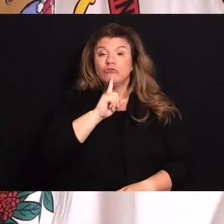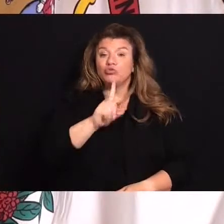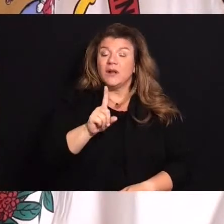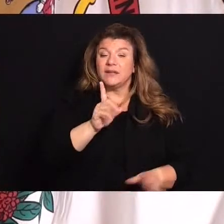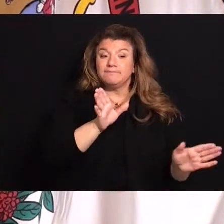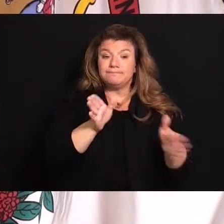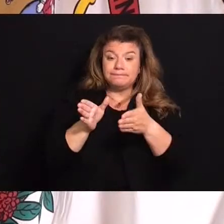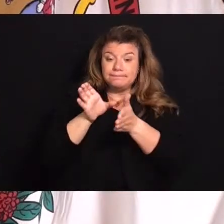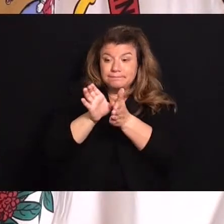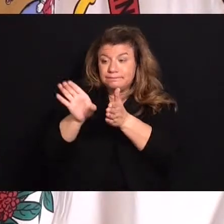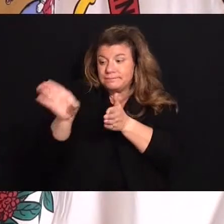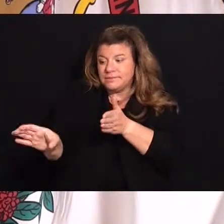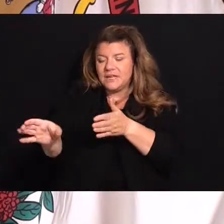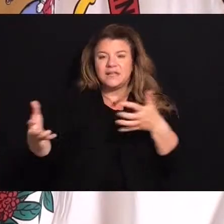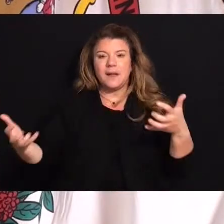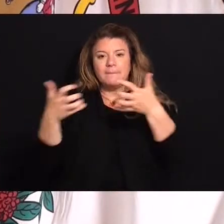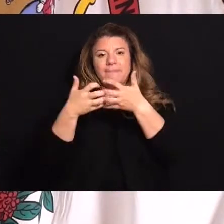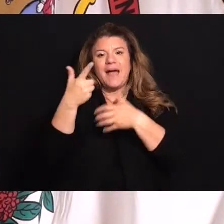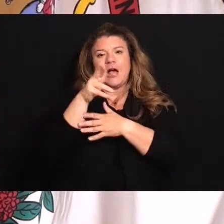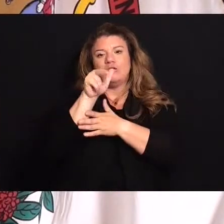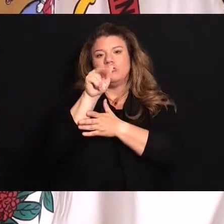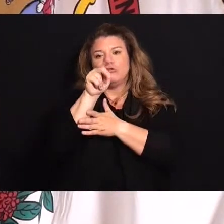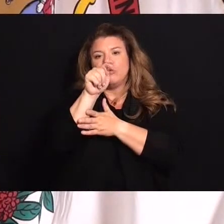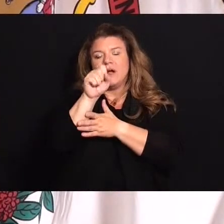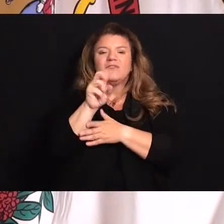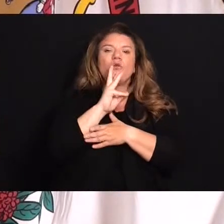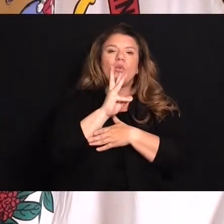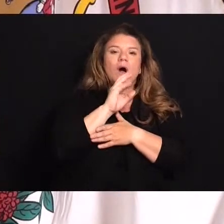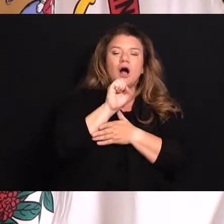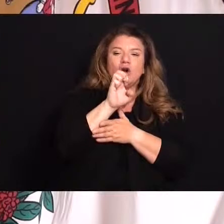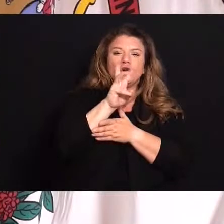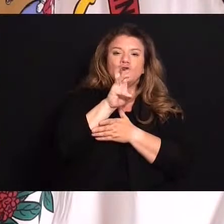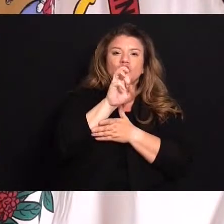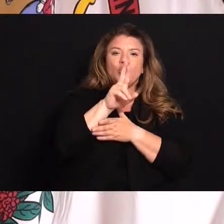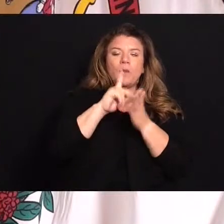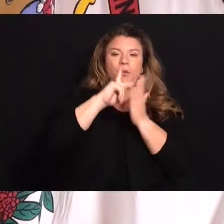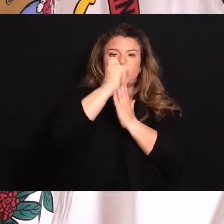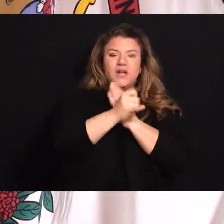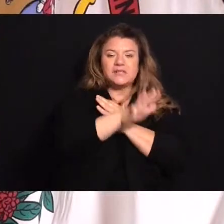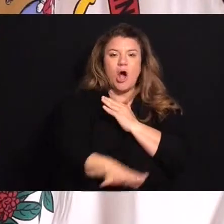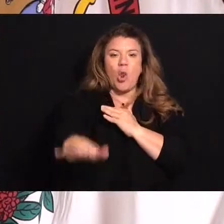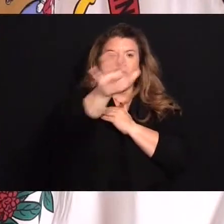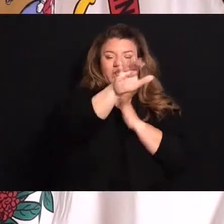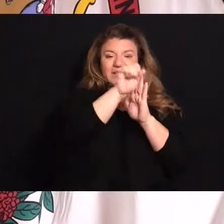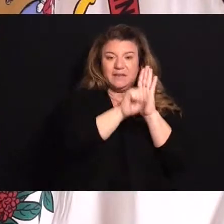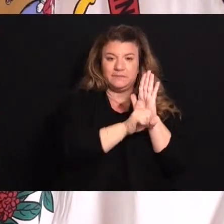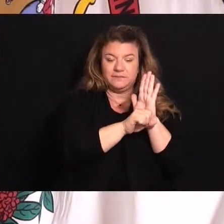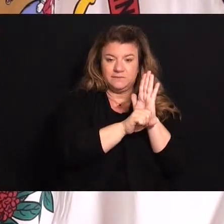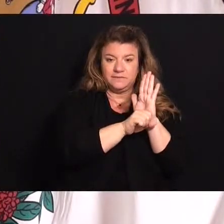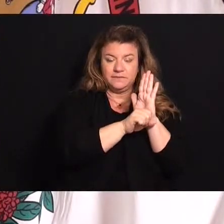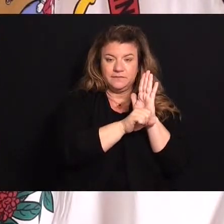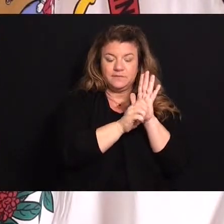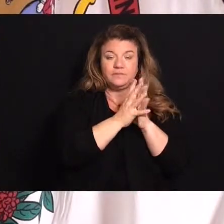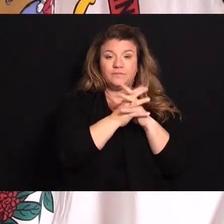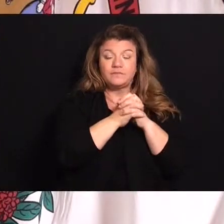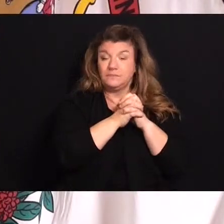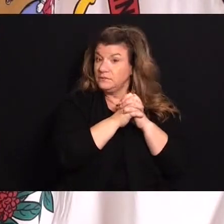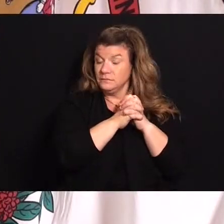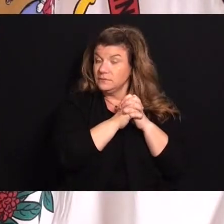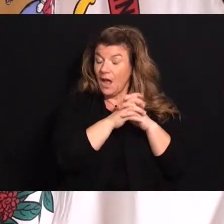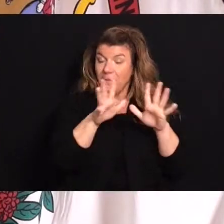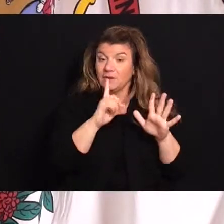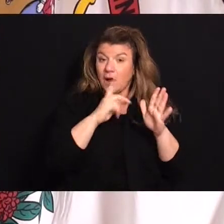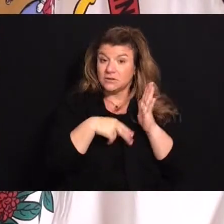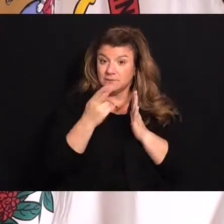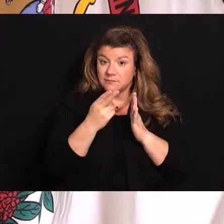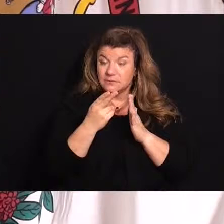aside to do matching grants for water and sewer projects across the state. Now look, when it really boils right down